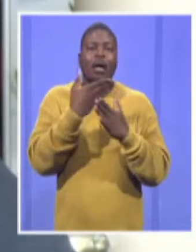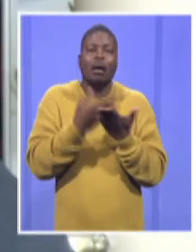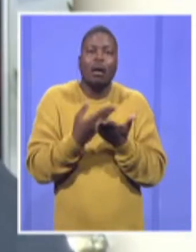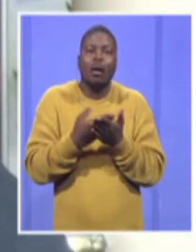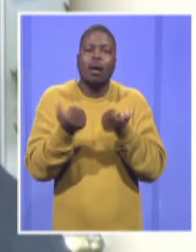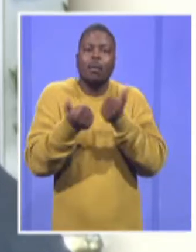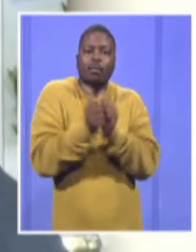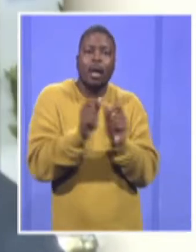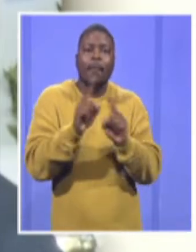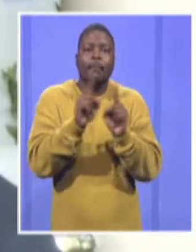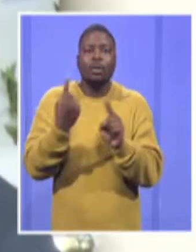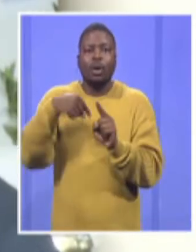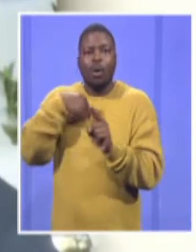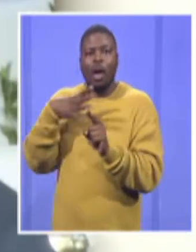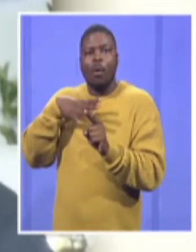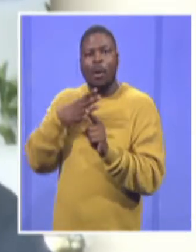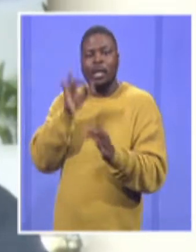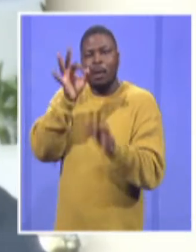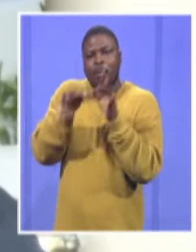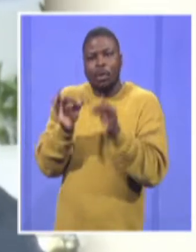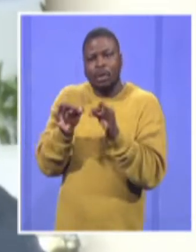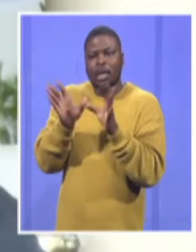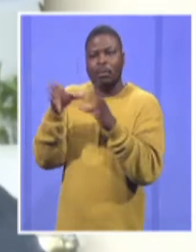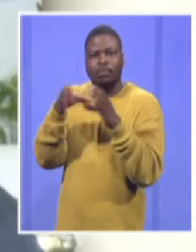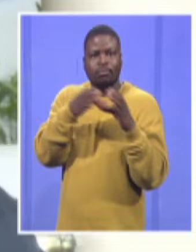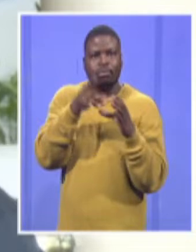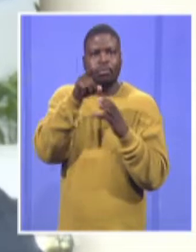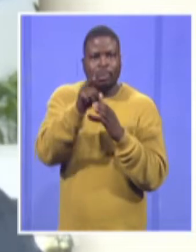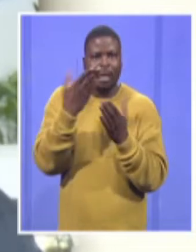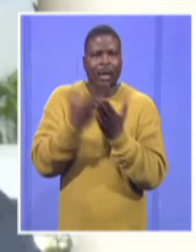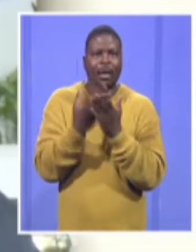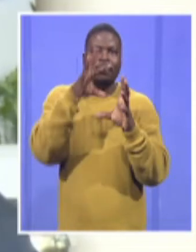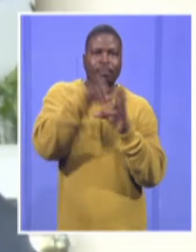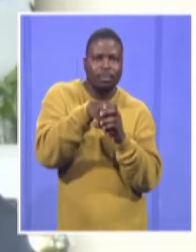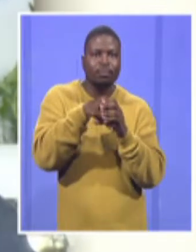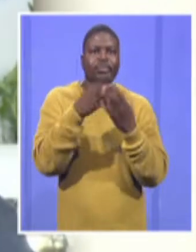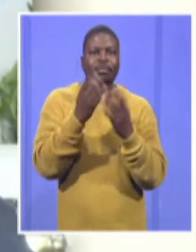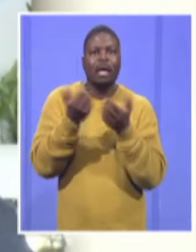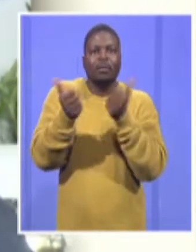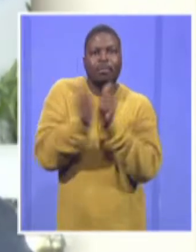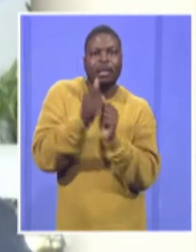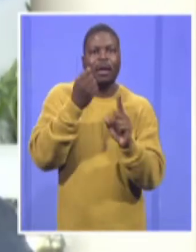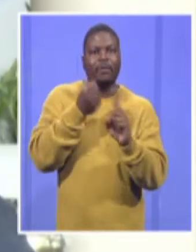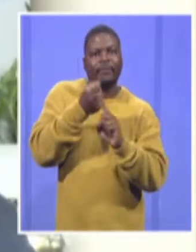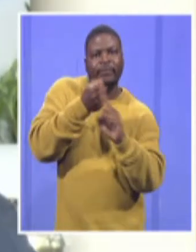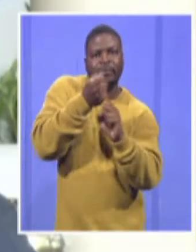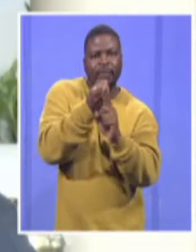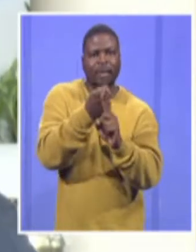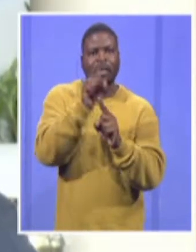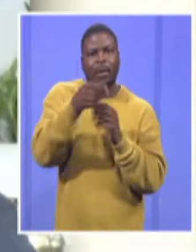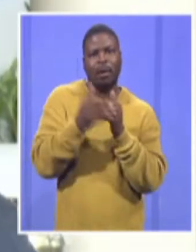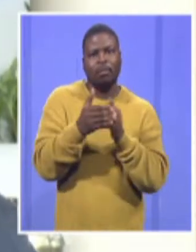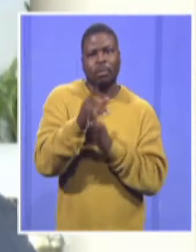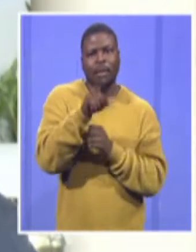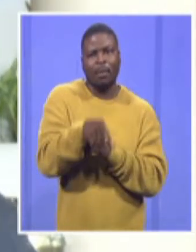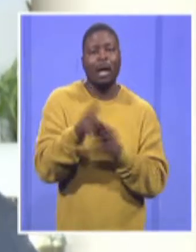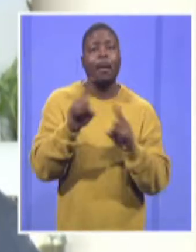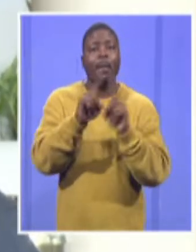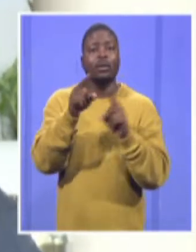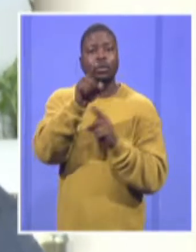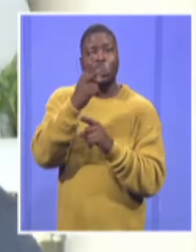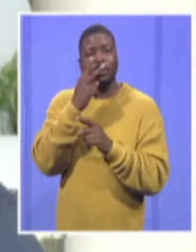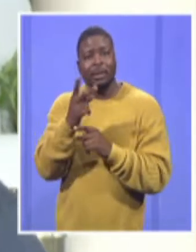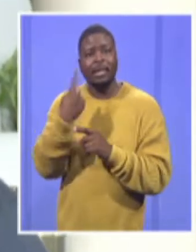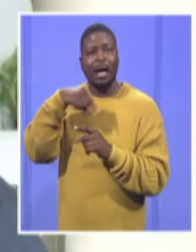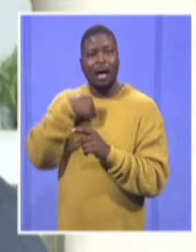political will in terms of fighting TB. As Treatment Action Campaign, I think you've seen us in 2021, we